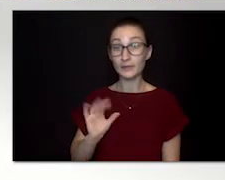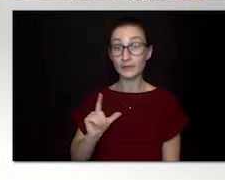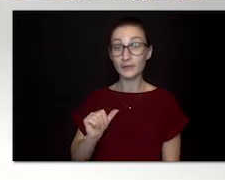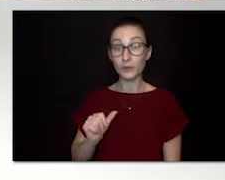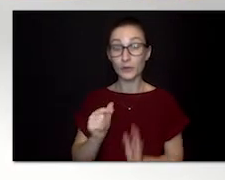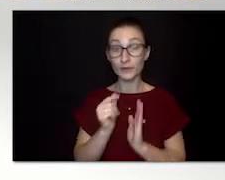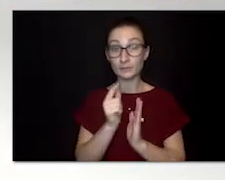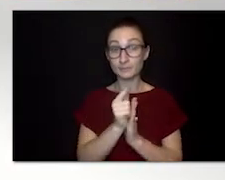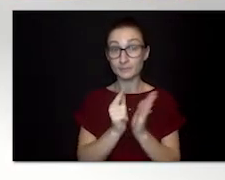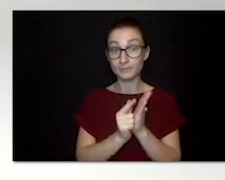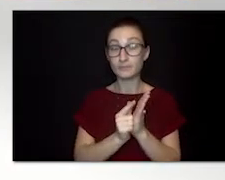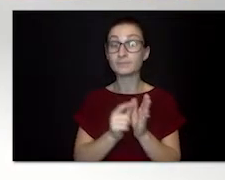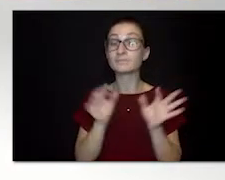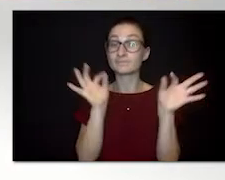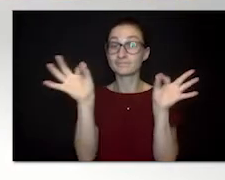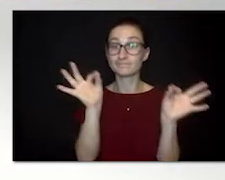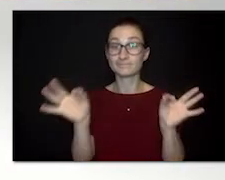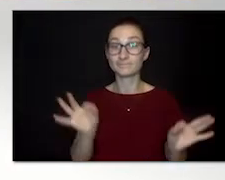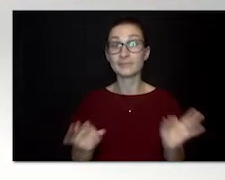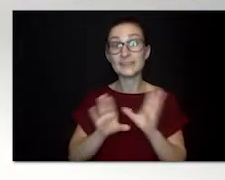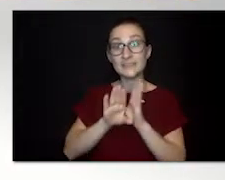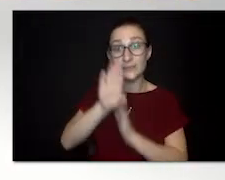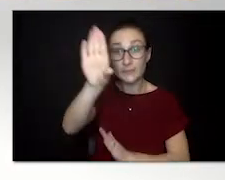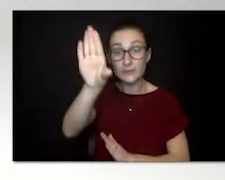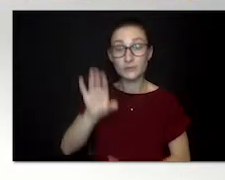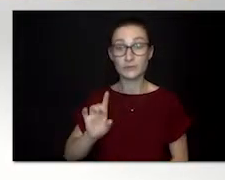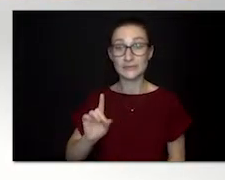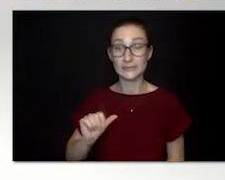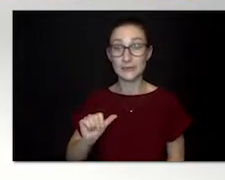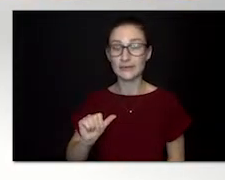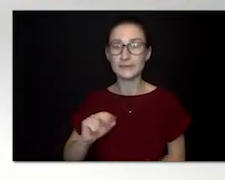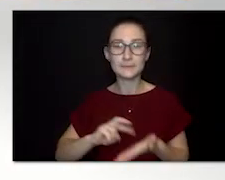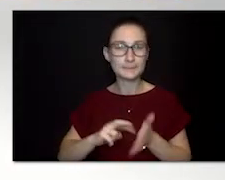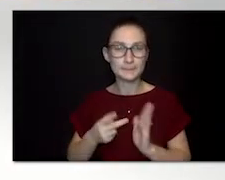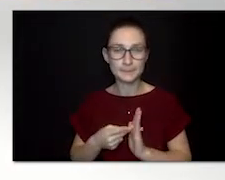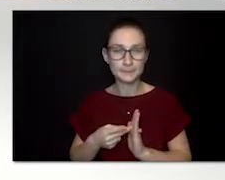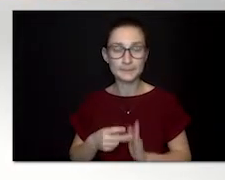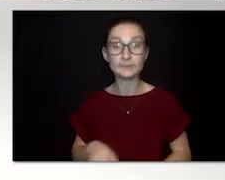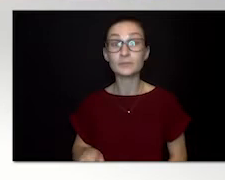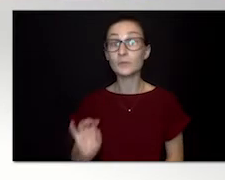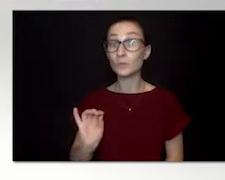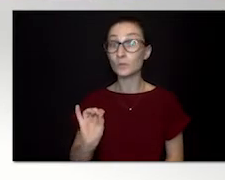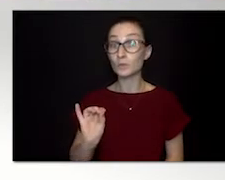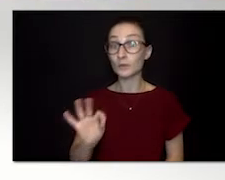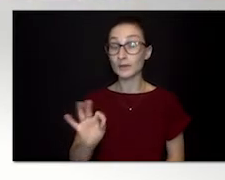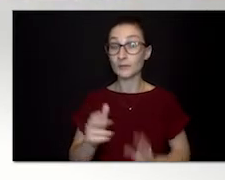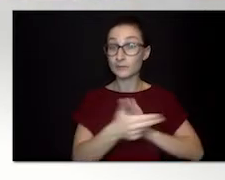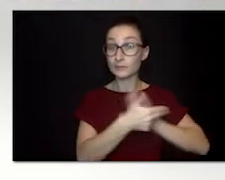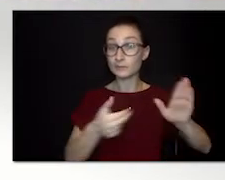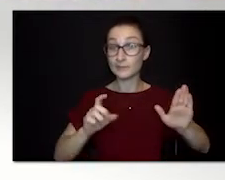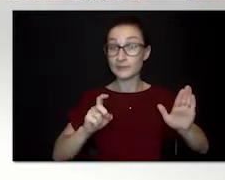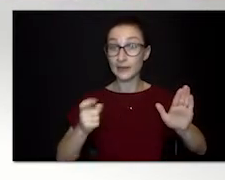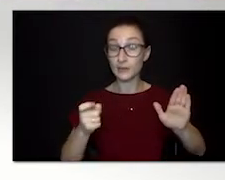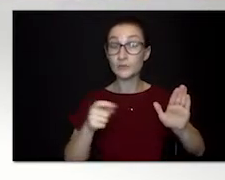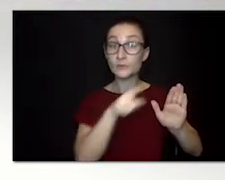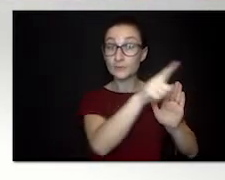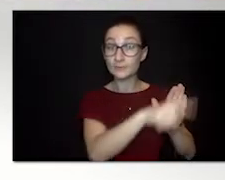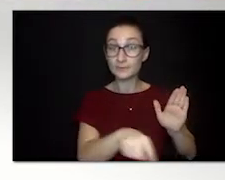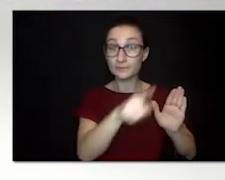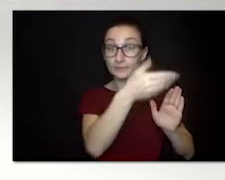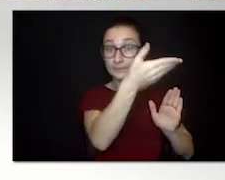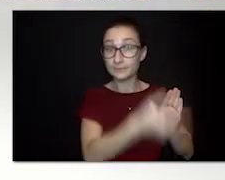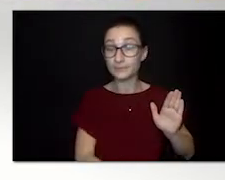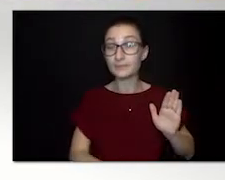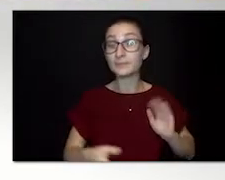And Florida statute specifically describes what a developmental disability is. So if someone has been diagnosed with one of